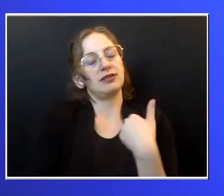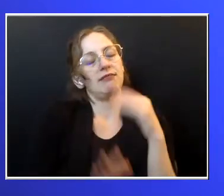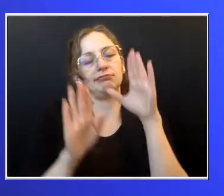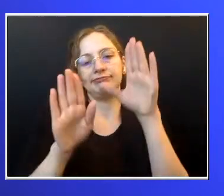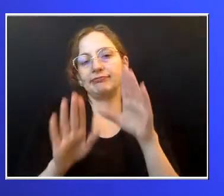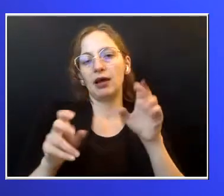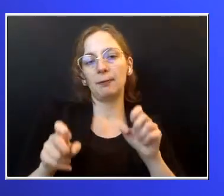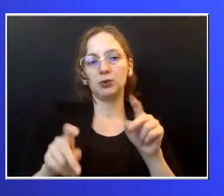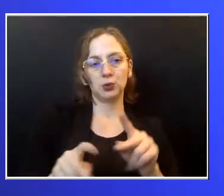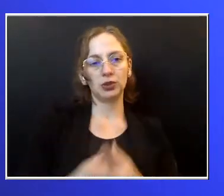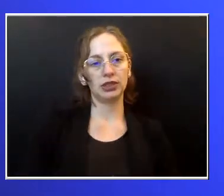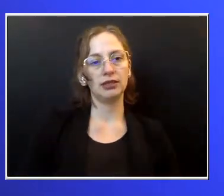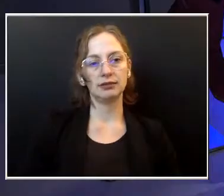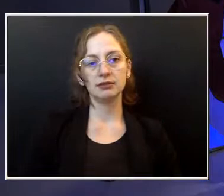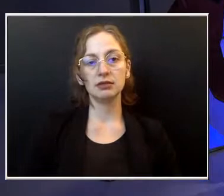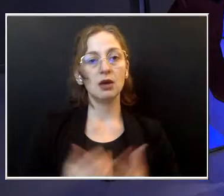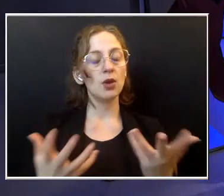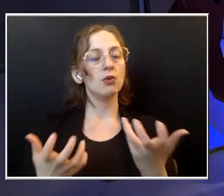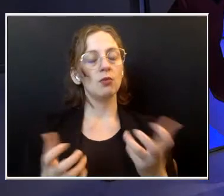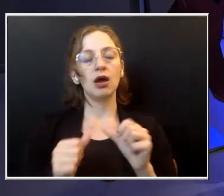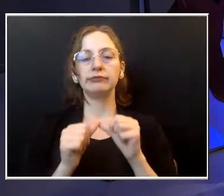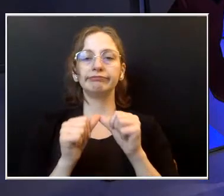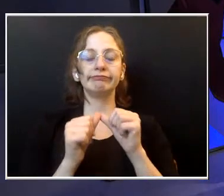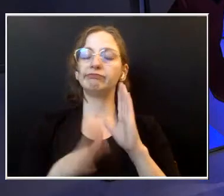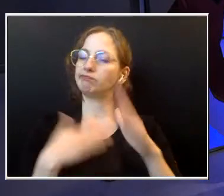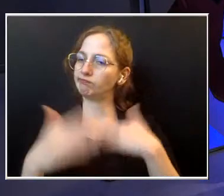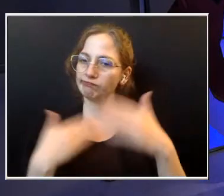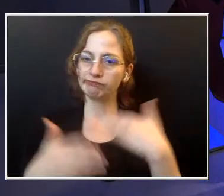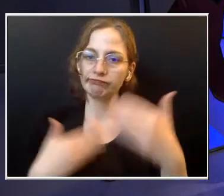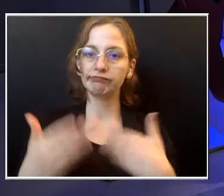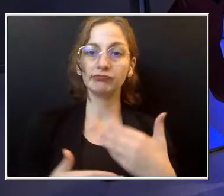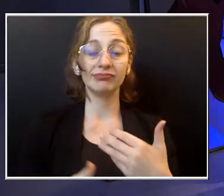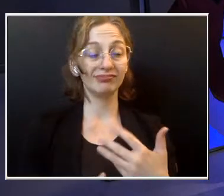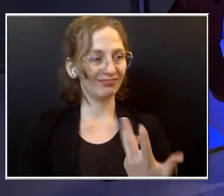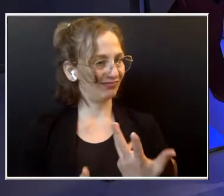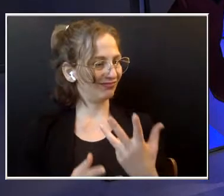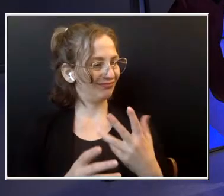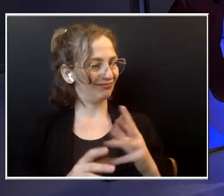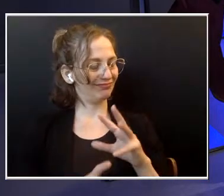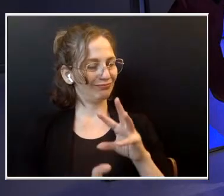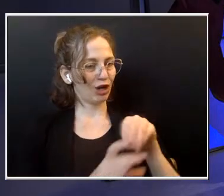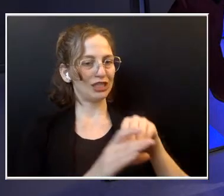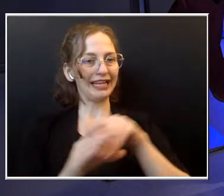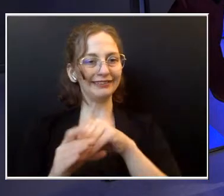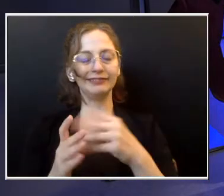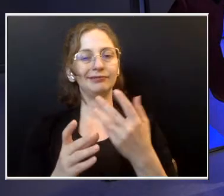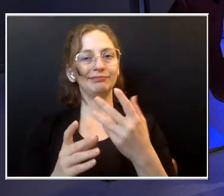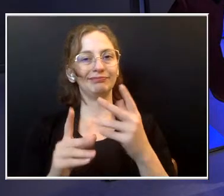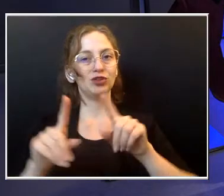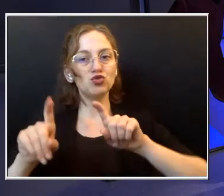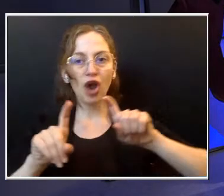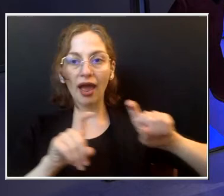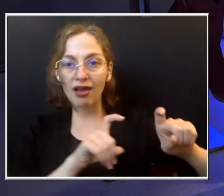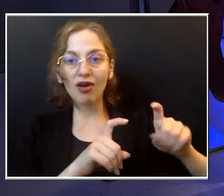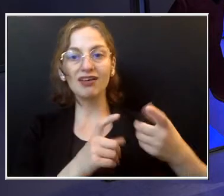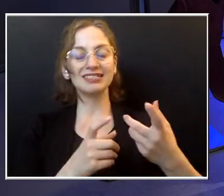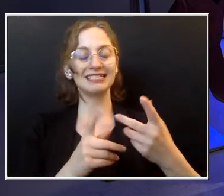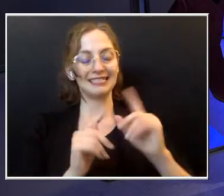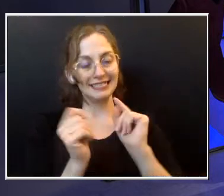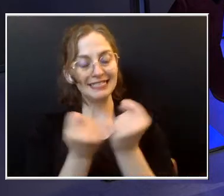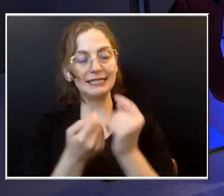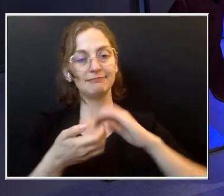moving it ahead. Entering into trials and just having these teams working together and trying to figure this out and beat